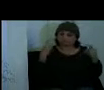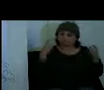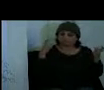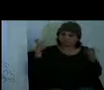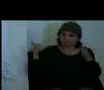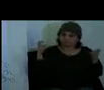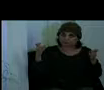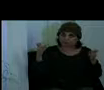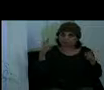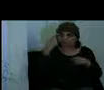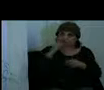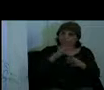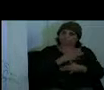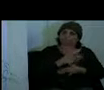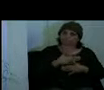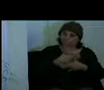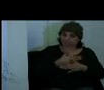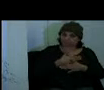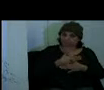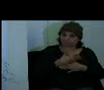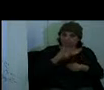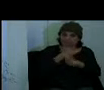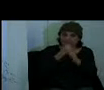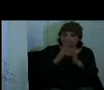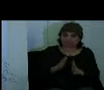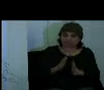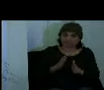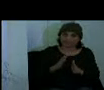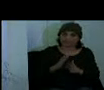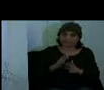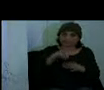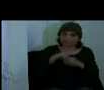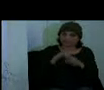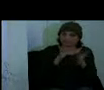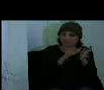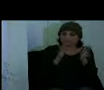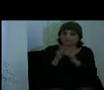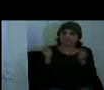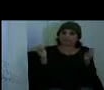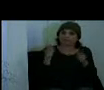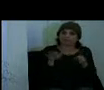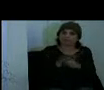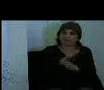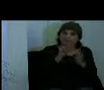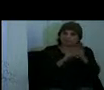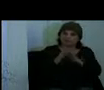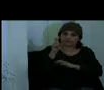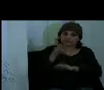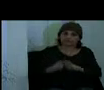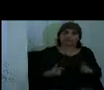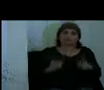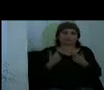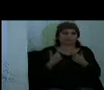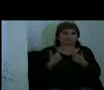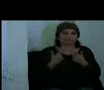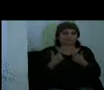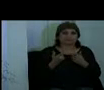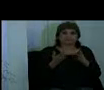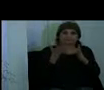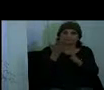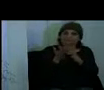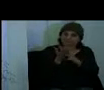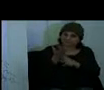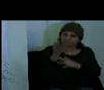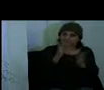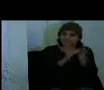it pleased the Creator that in Jesus all the fullness should dwell, and by Jesus to